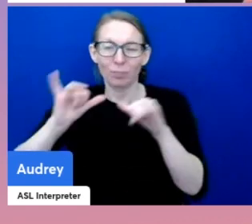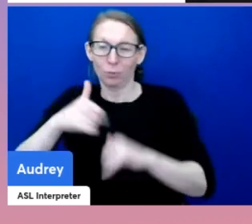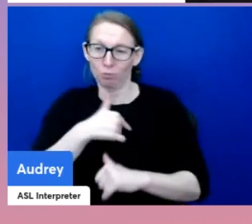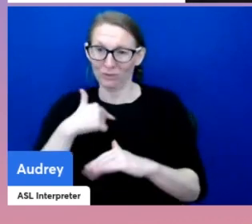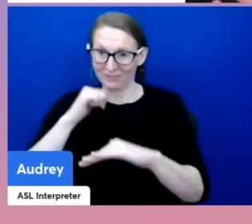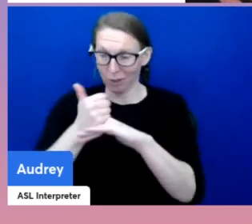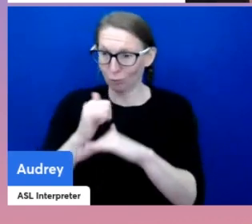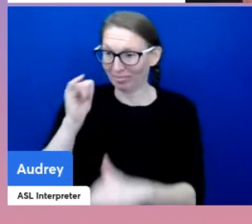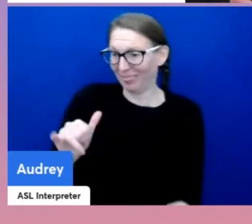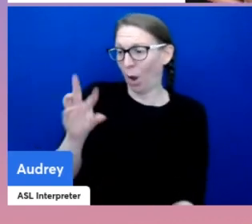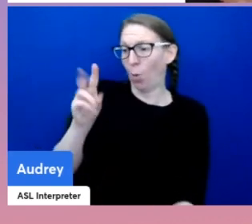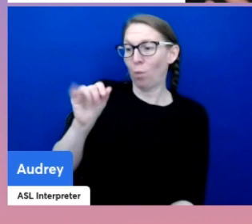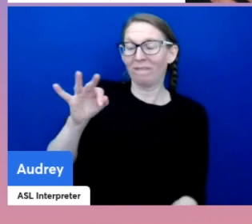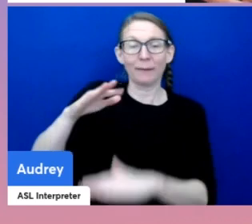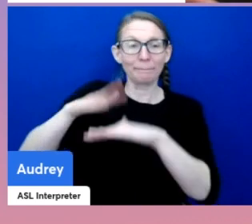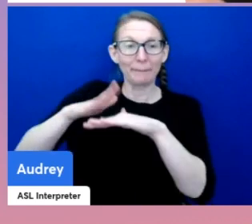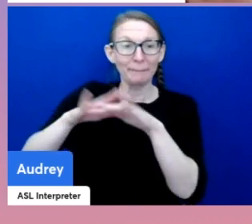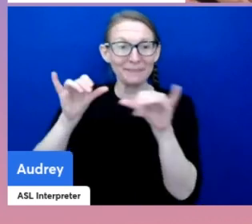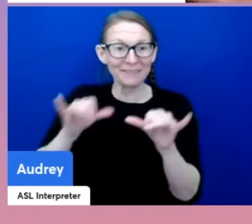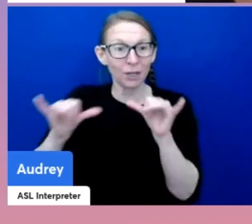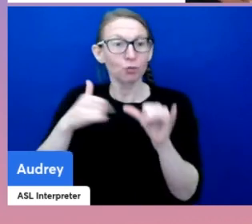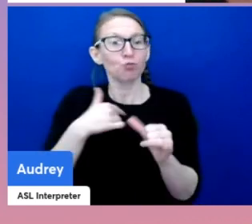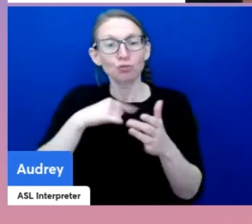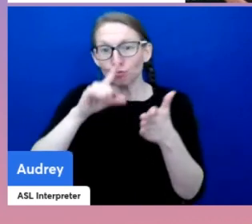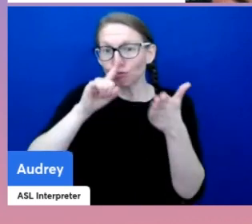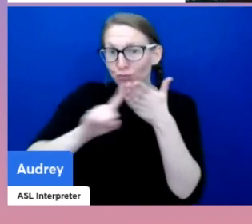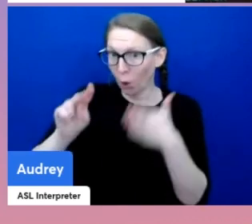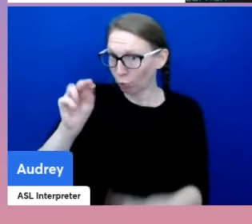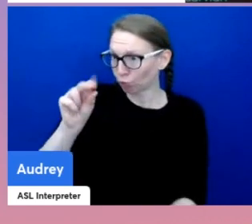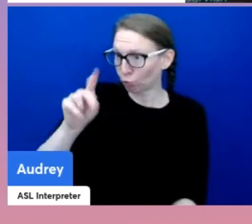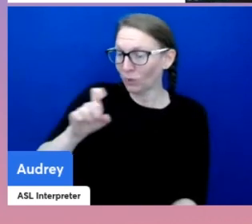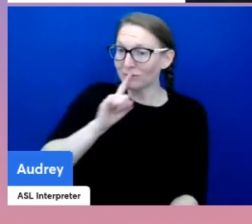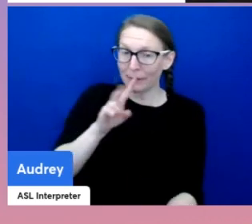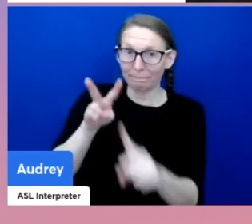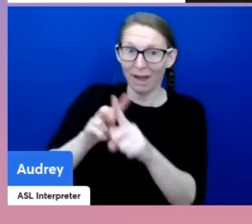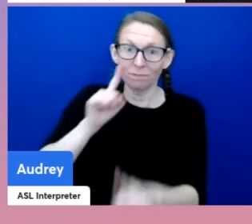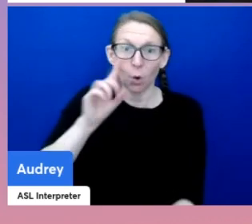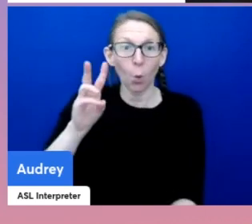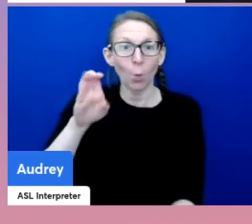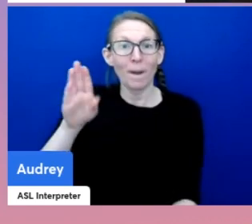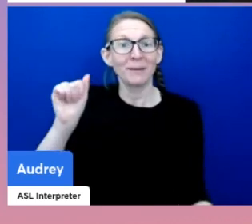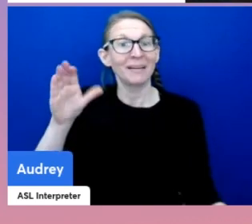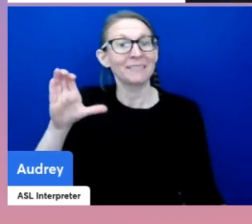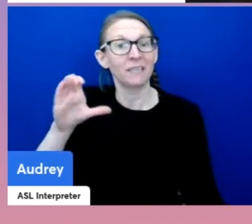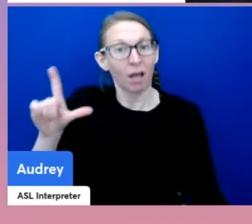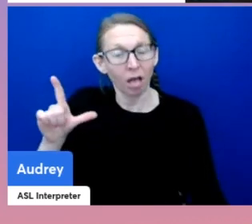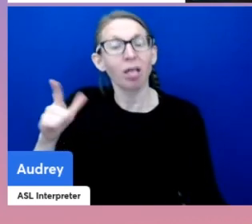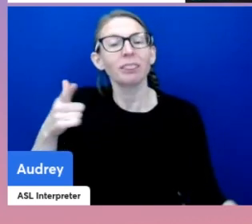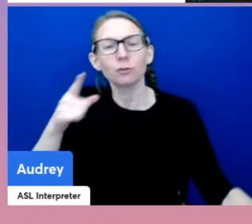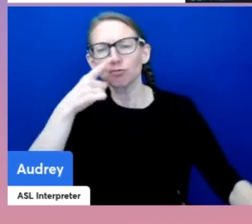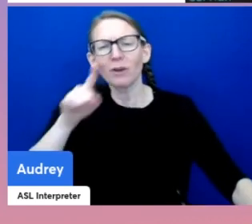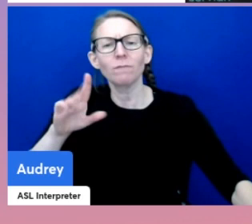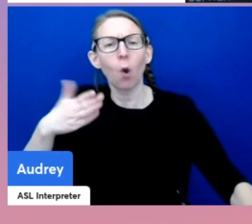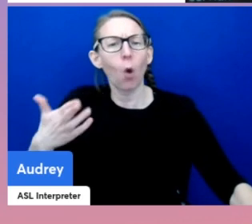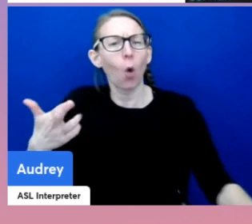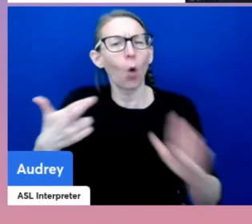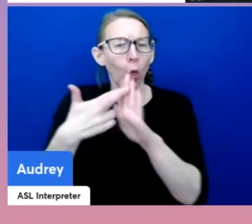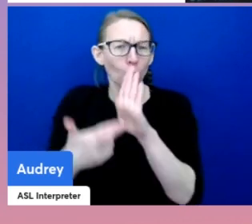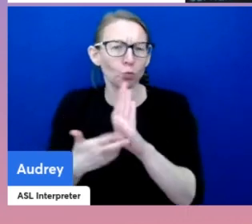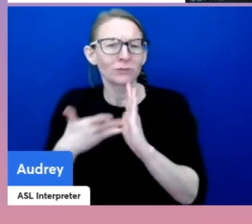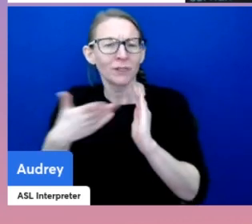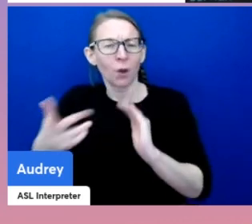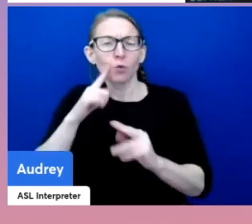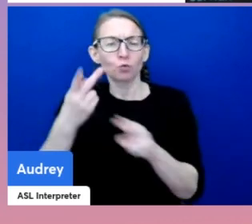WAF minimum standards aspect, we are checking if our node is of type WAF web ACL and checking if the rules are valid using some arbitrary